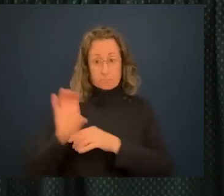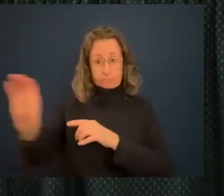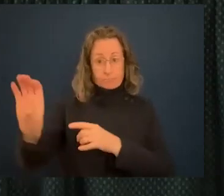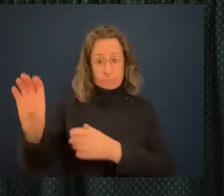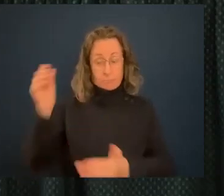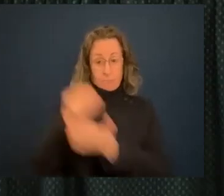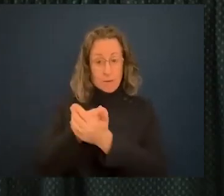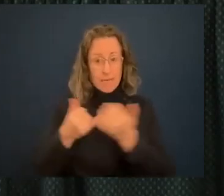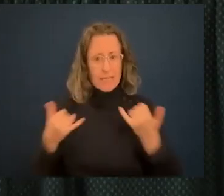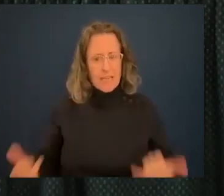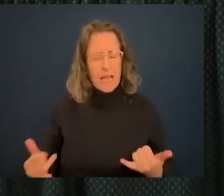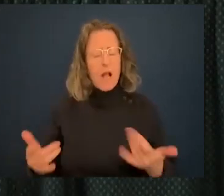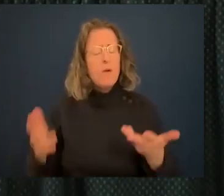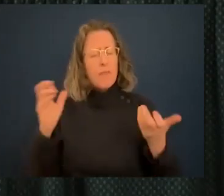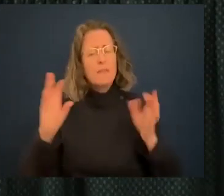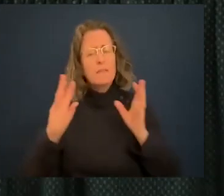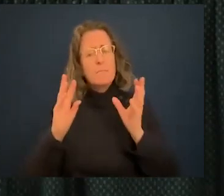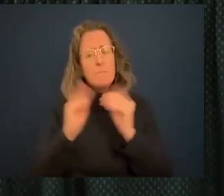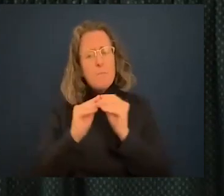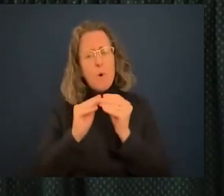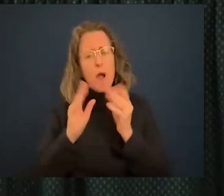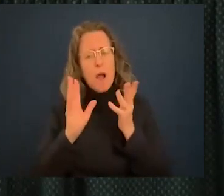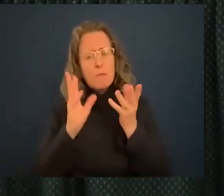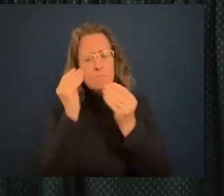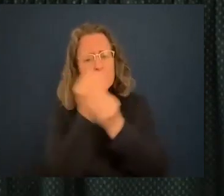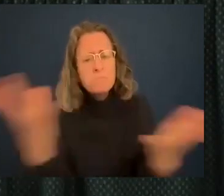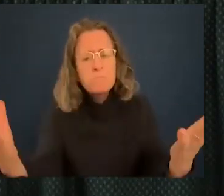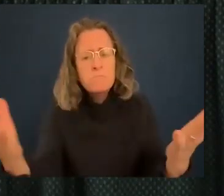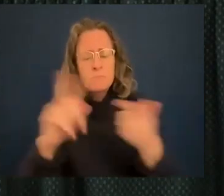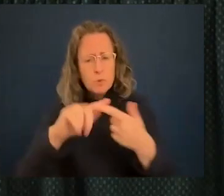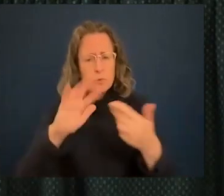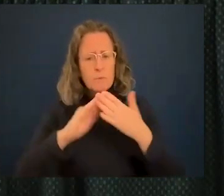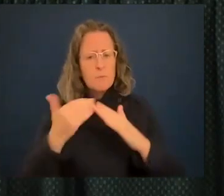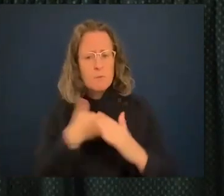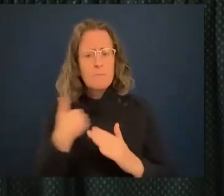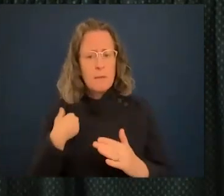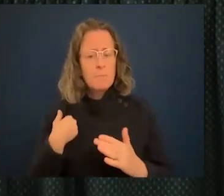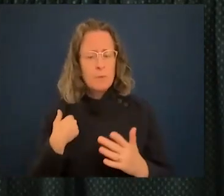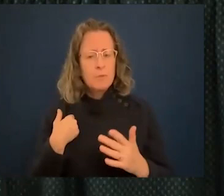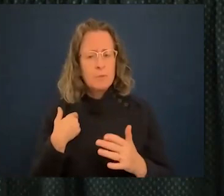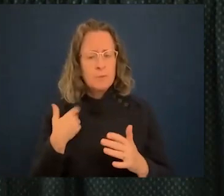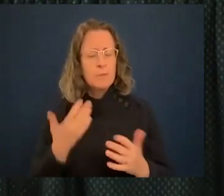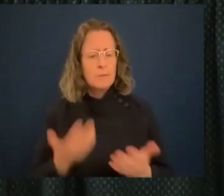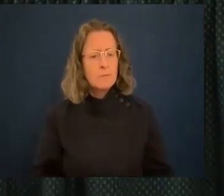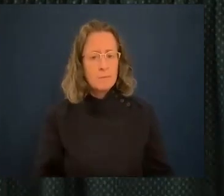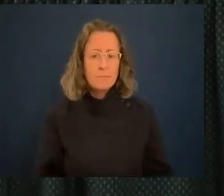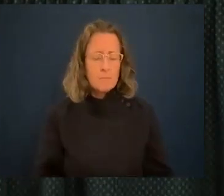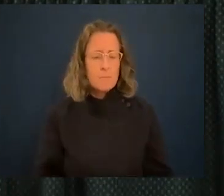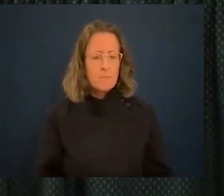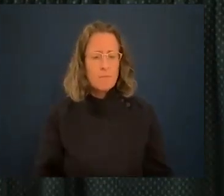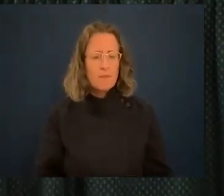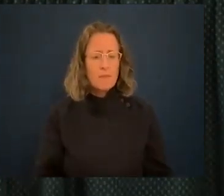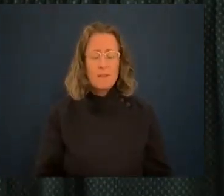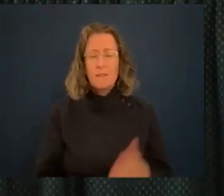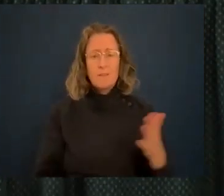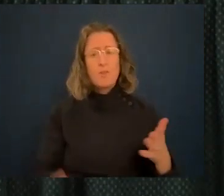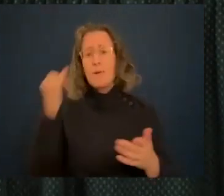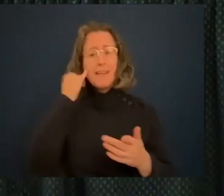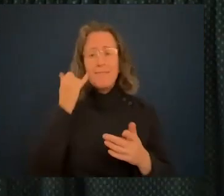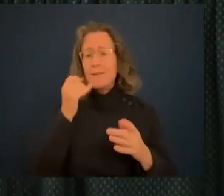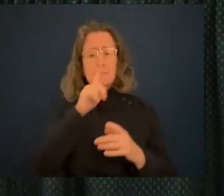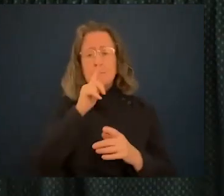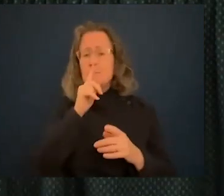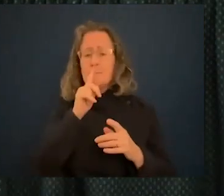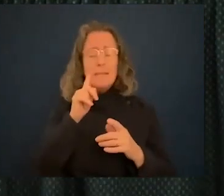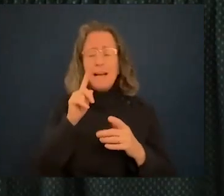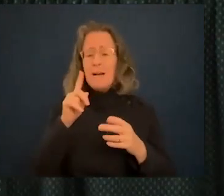uh full Fire EMS um prior to September and so we would be essentially doing a set aside without actually